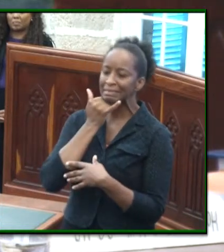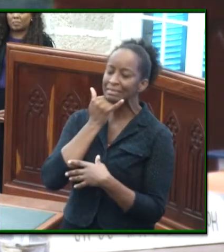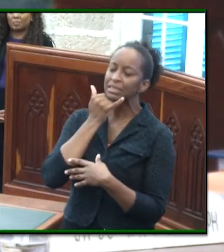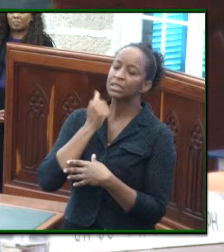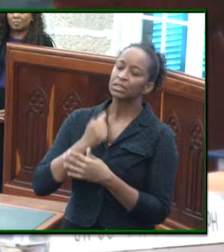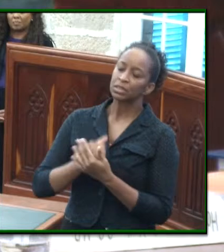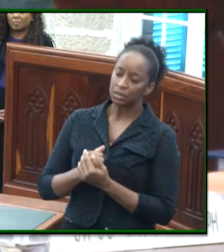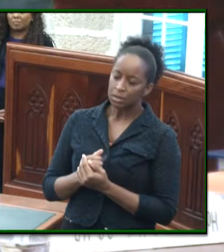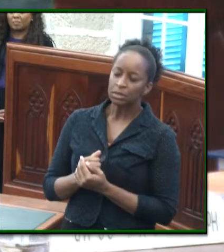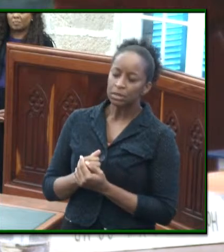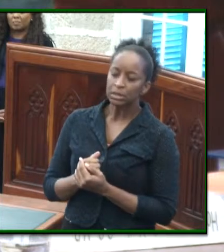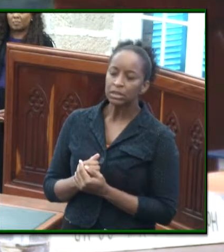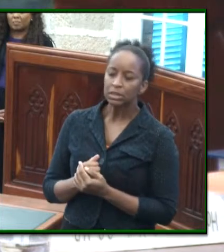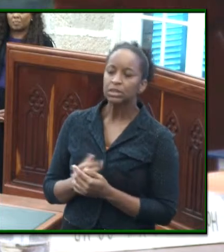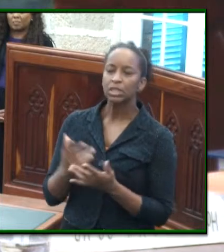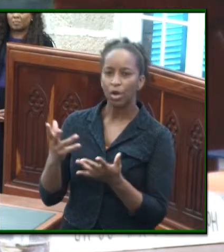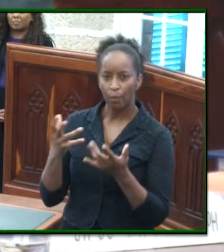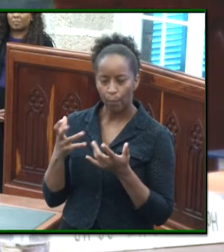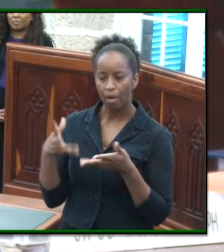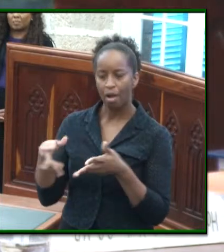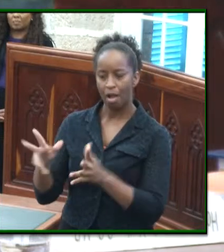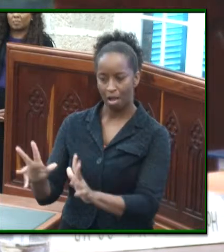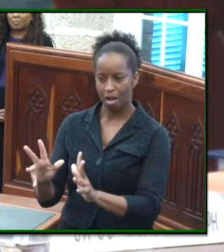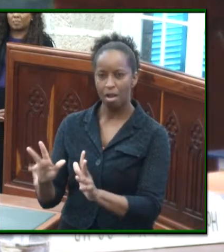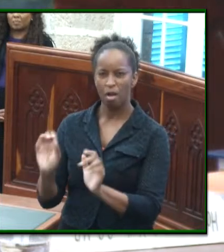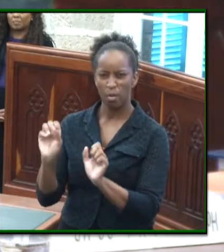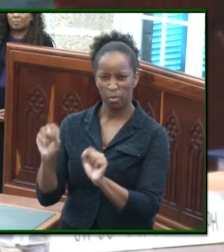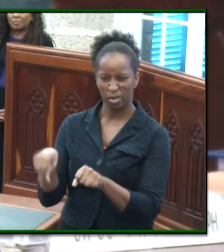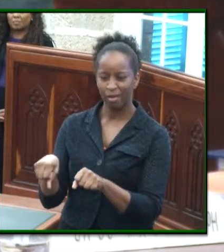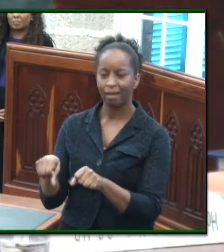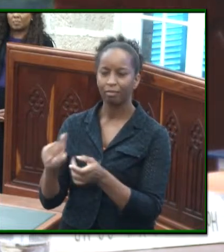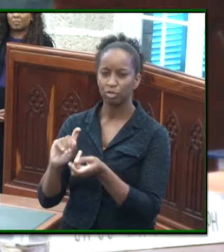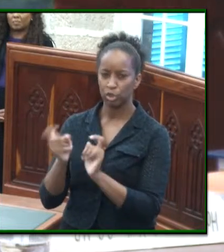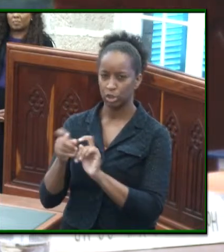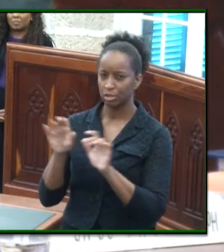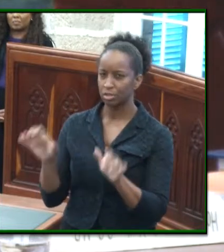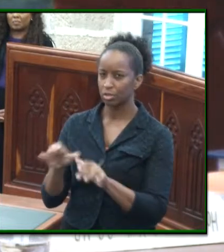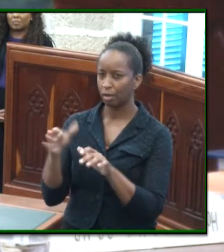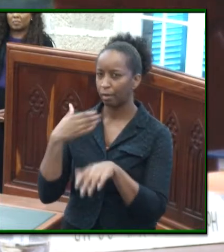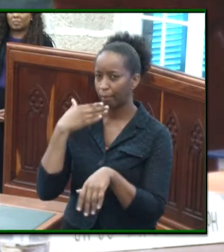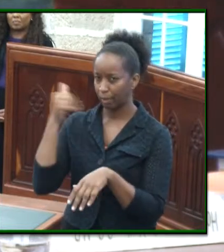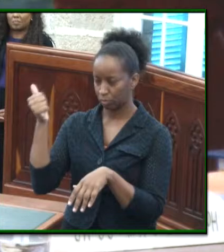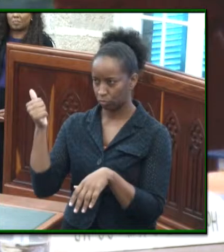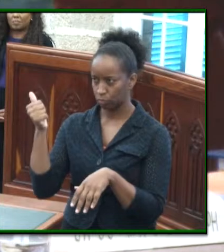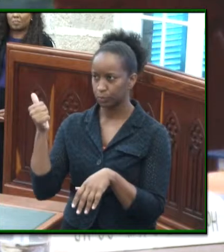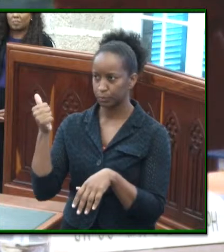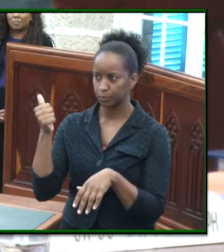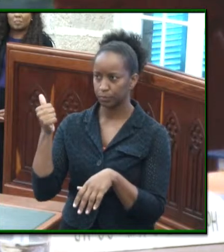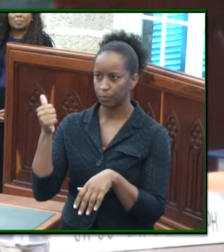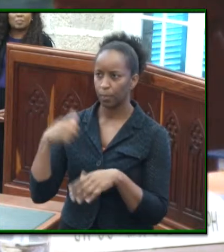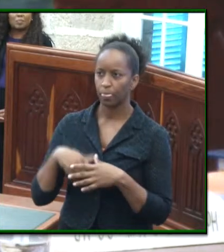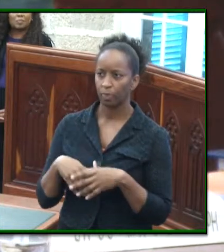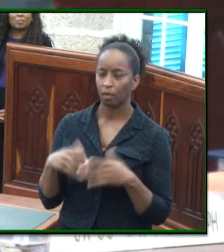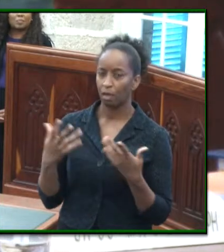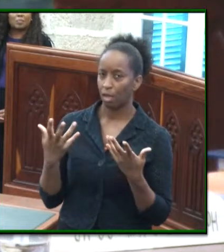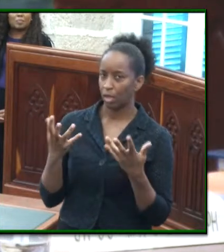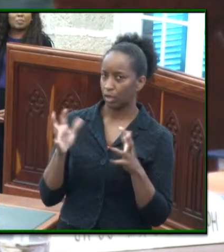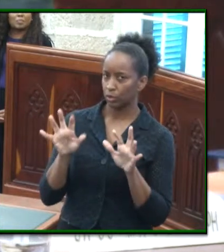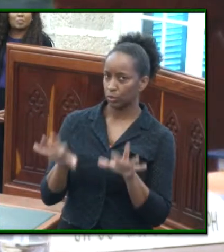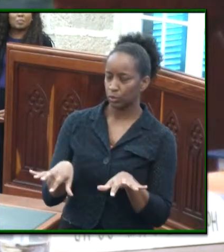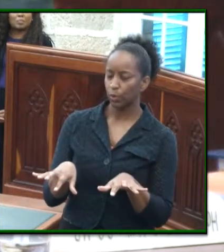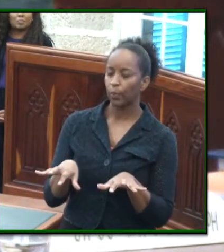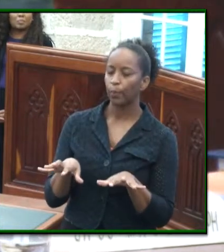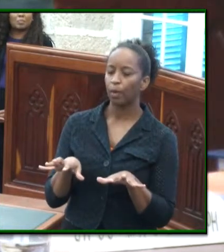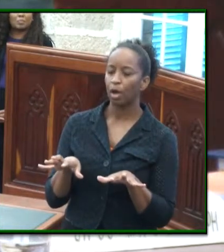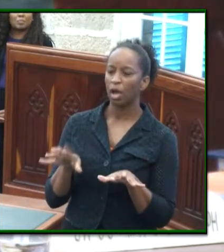I certainly don't want to live in a Barbados where there are two Barbadoses, one where certain people of a particular class